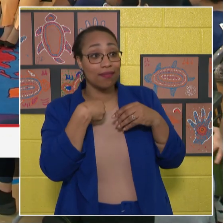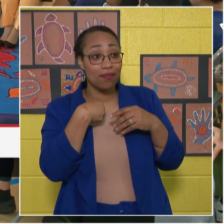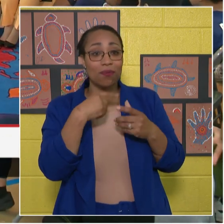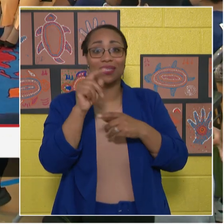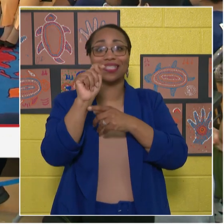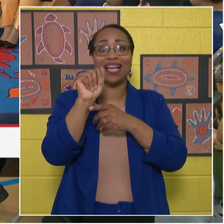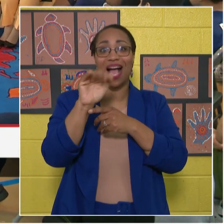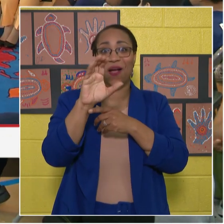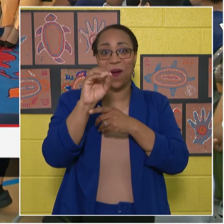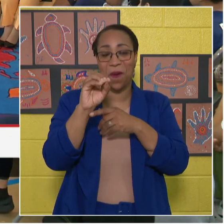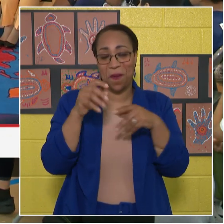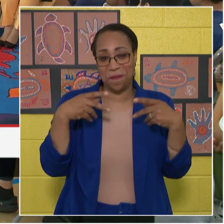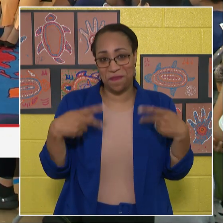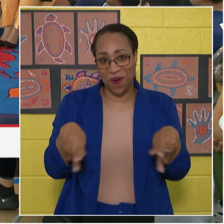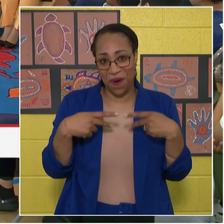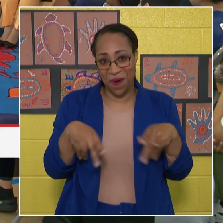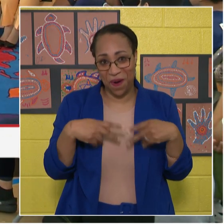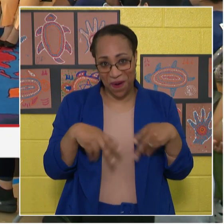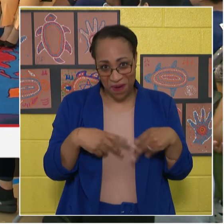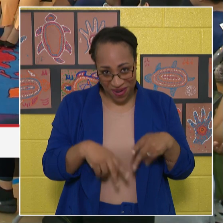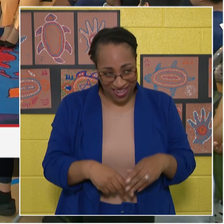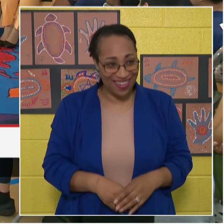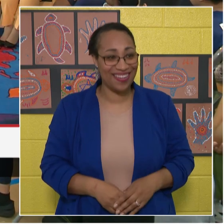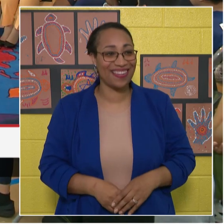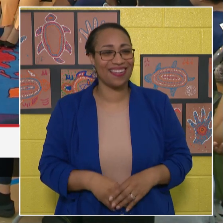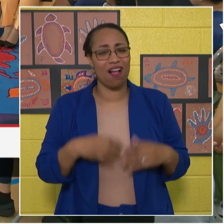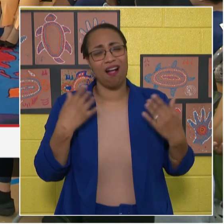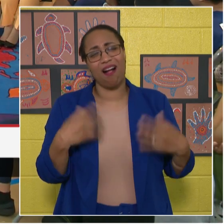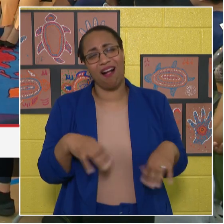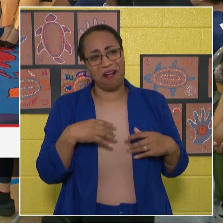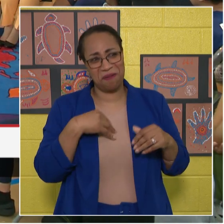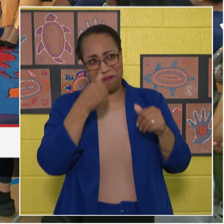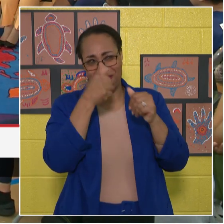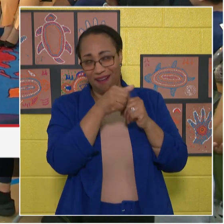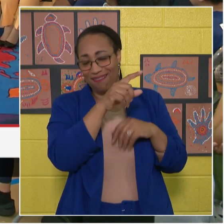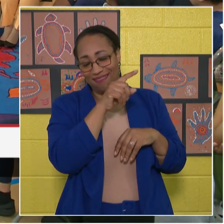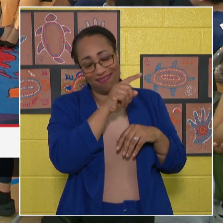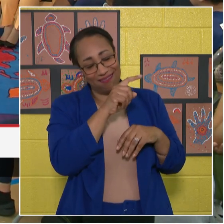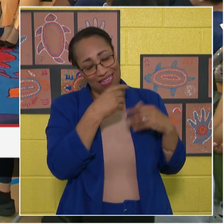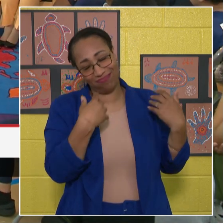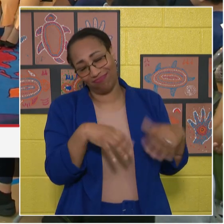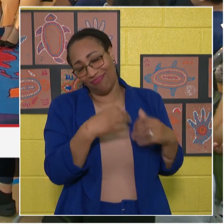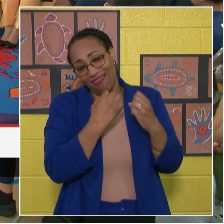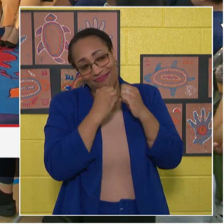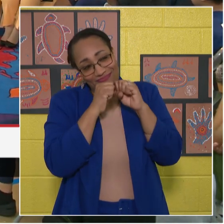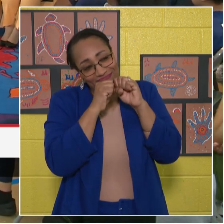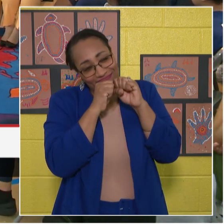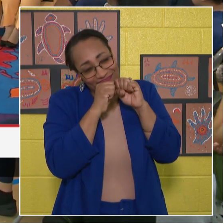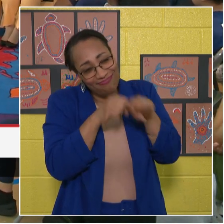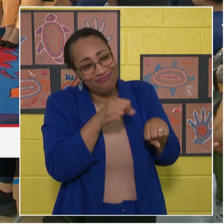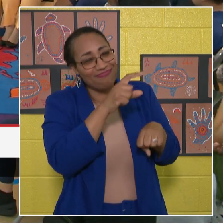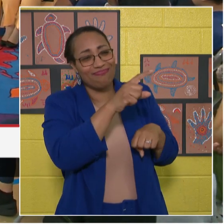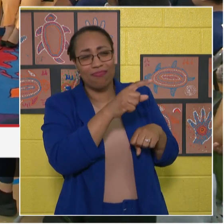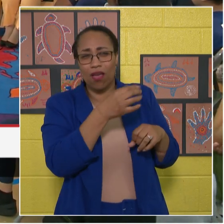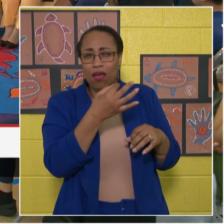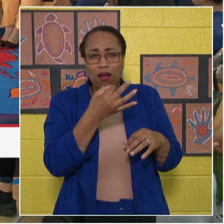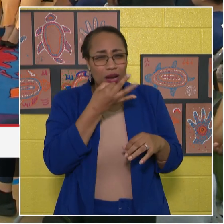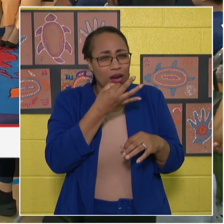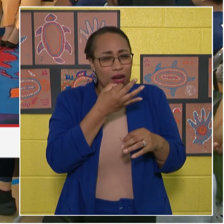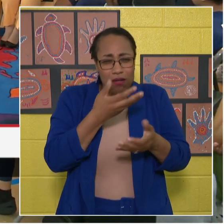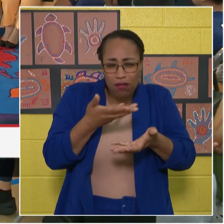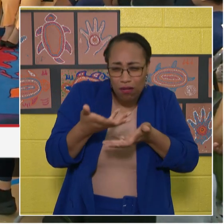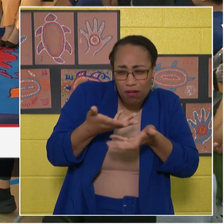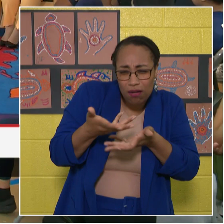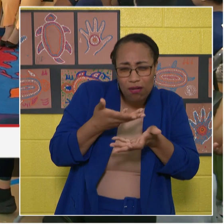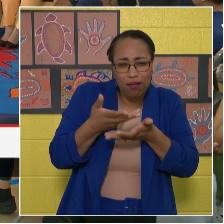to learn math, because when you're making tacos and you have to use ingredients, that was her way of teaching